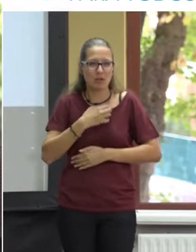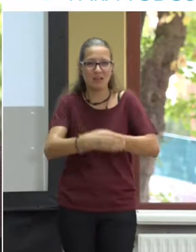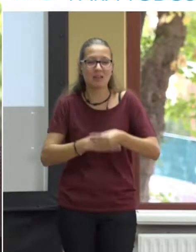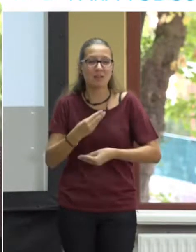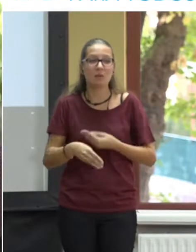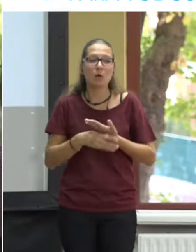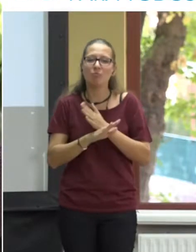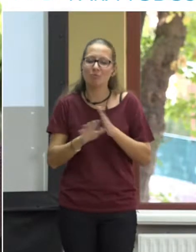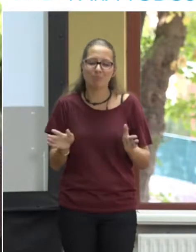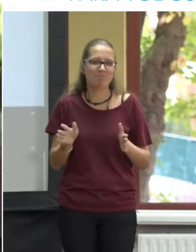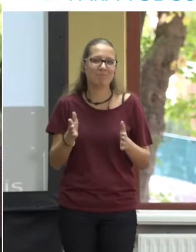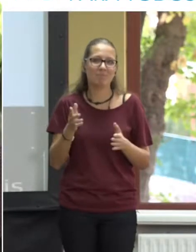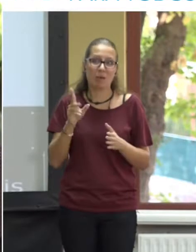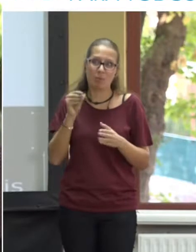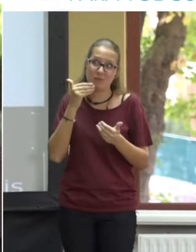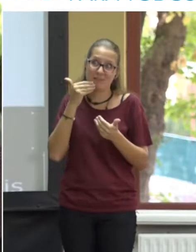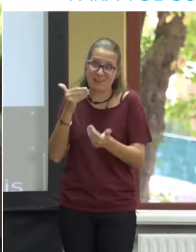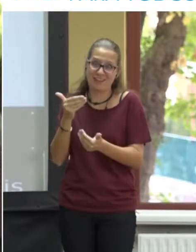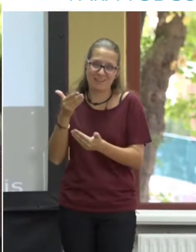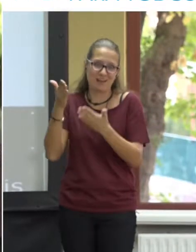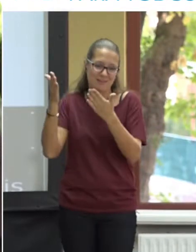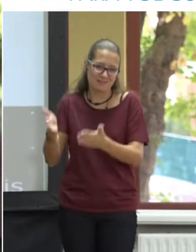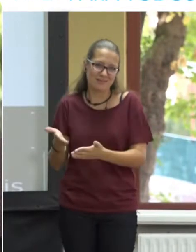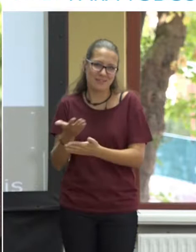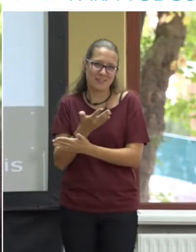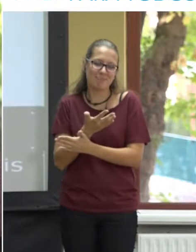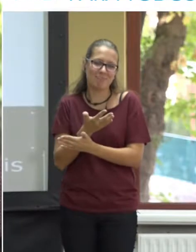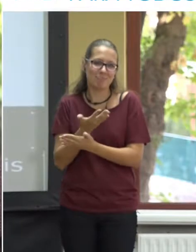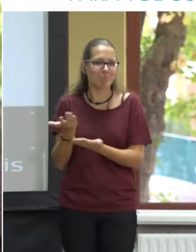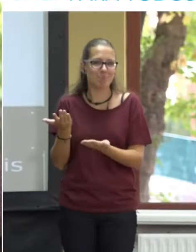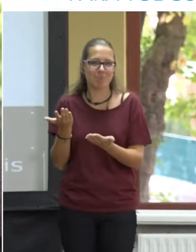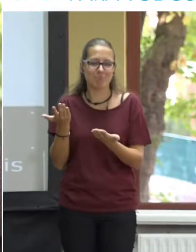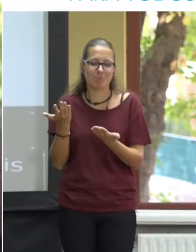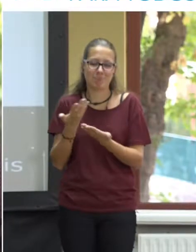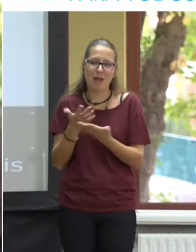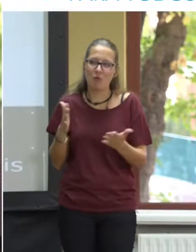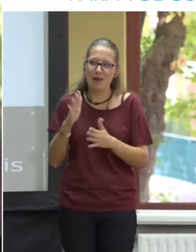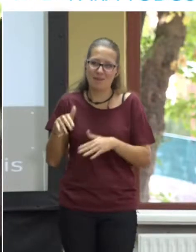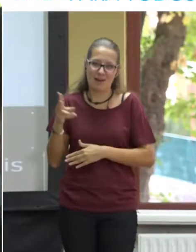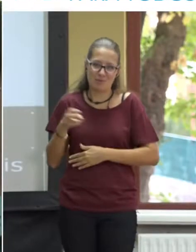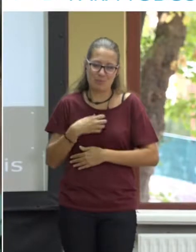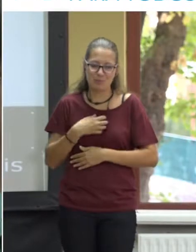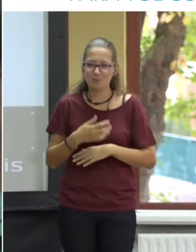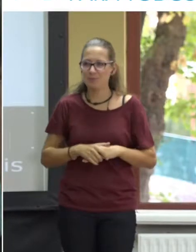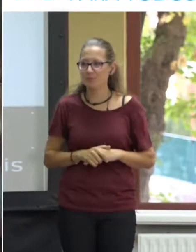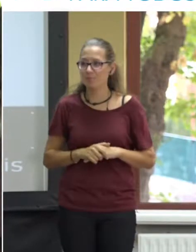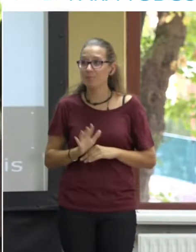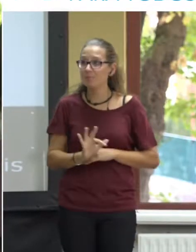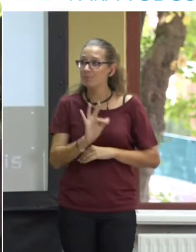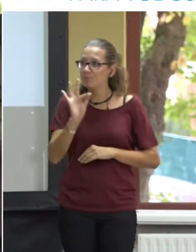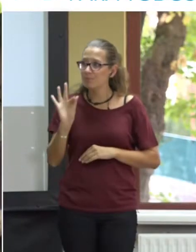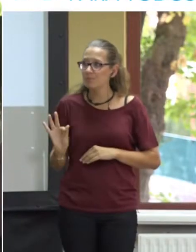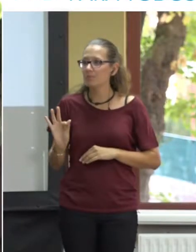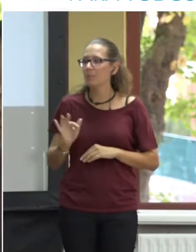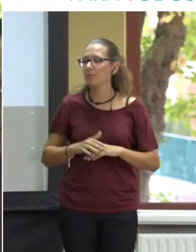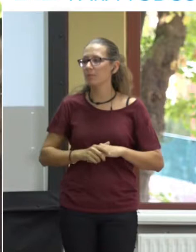presence today. But anyways, thank you for having your collaboration, Jesus, wherever you are. And we